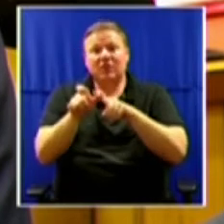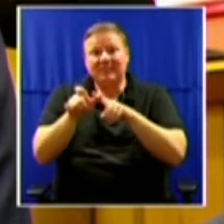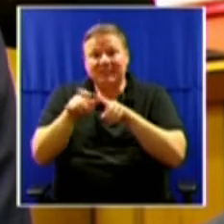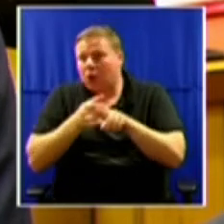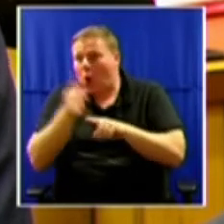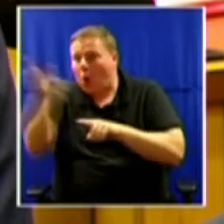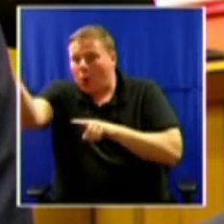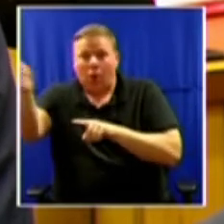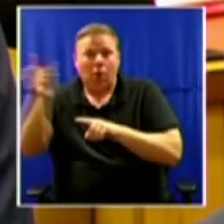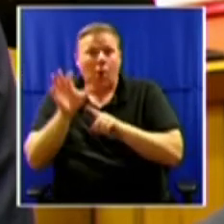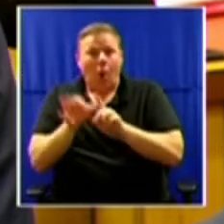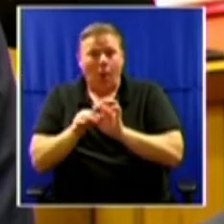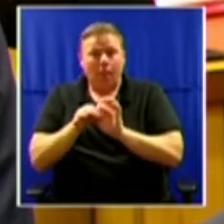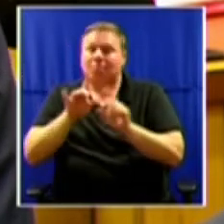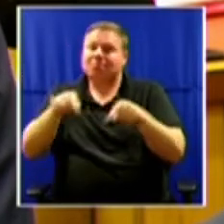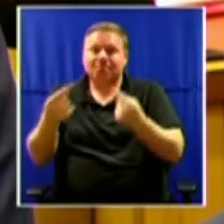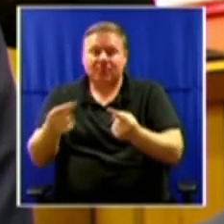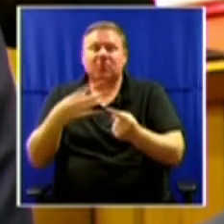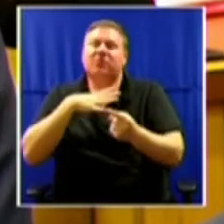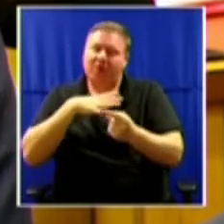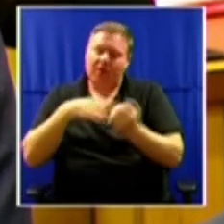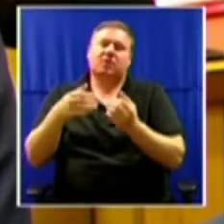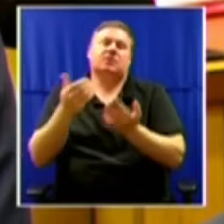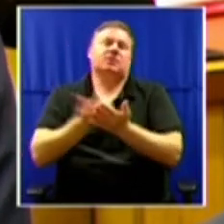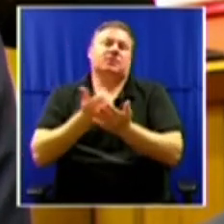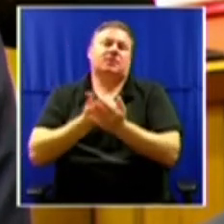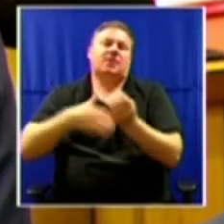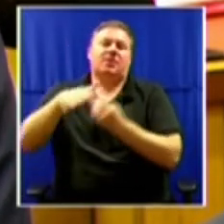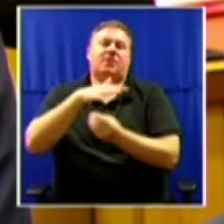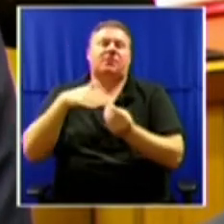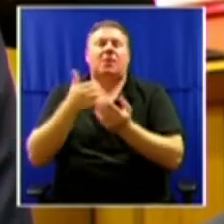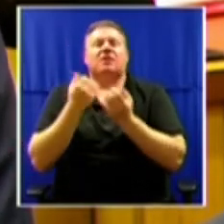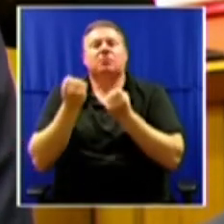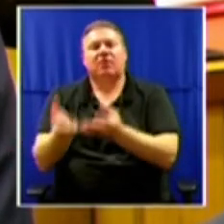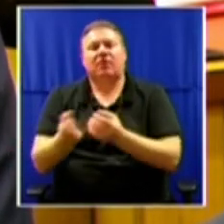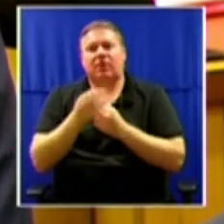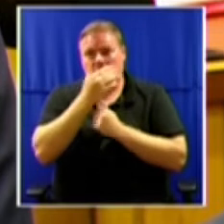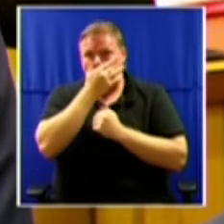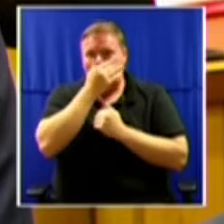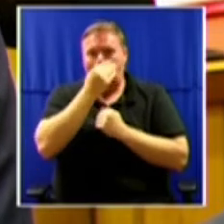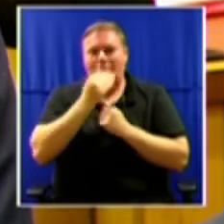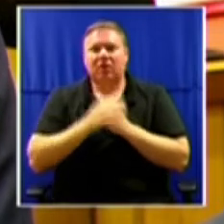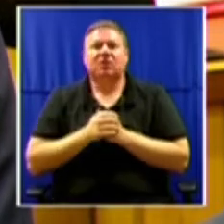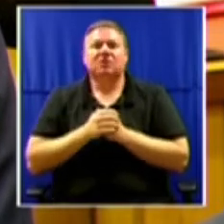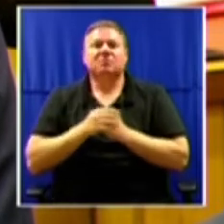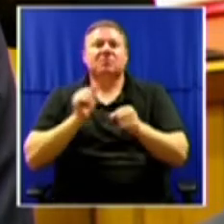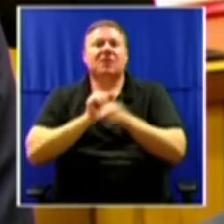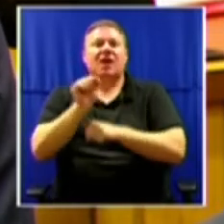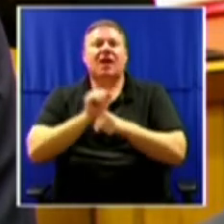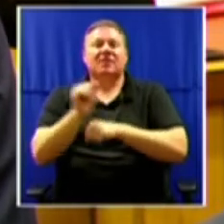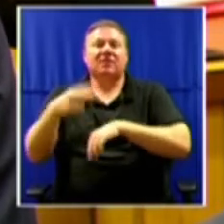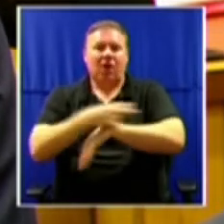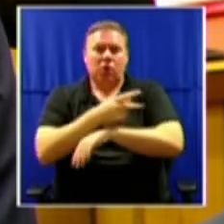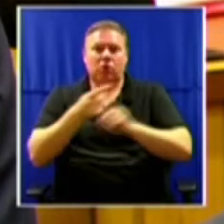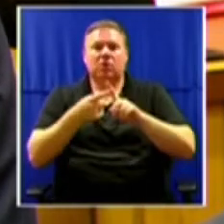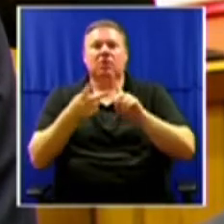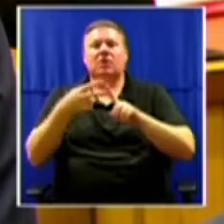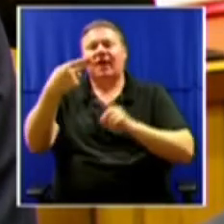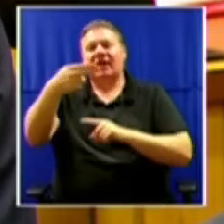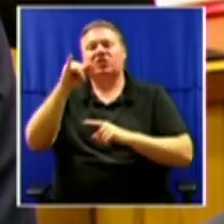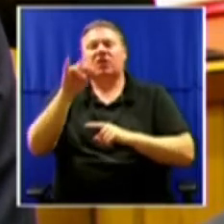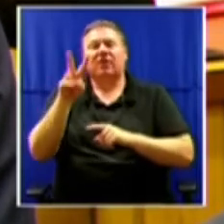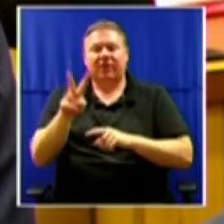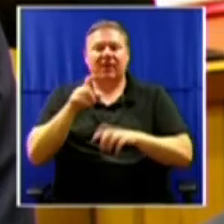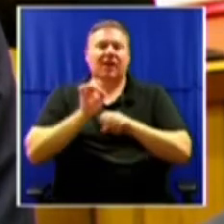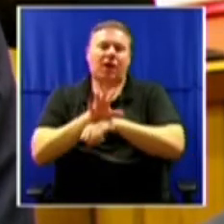after the rape. Access to antiretroviral and ongoing HIV counseling is also offered. The